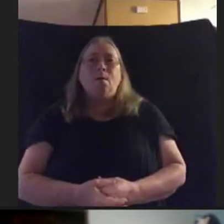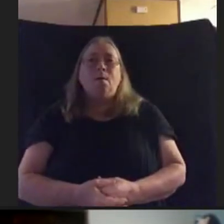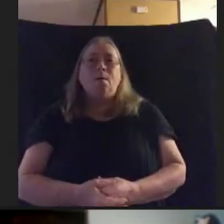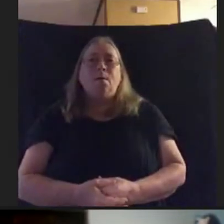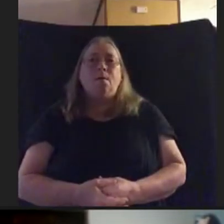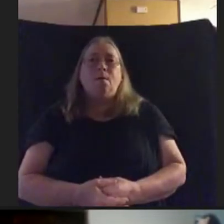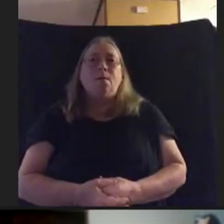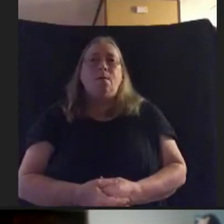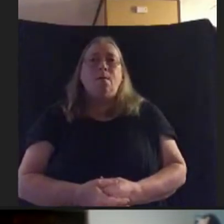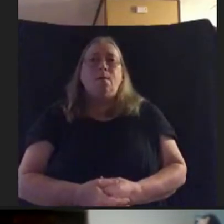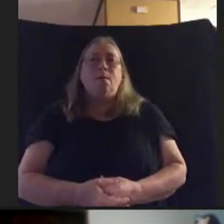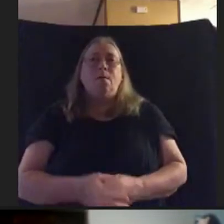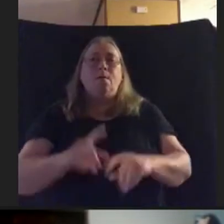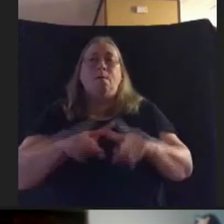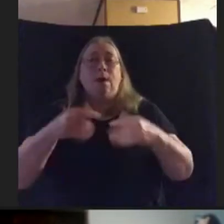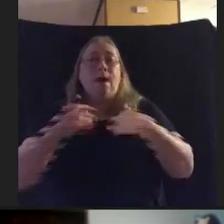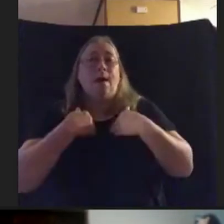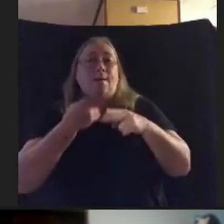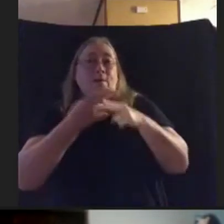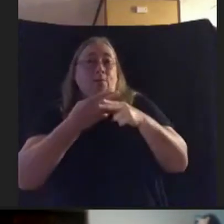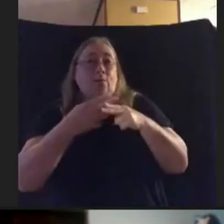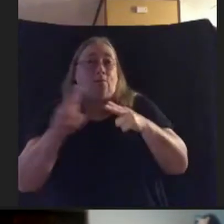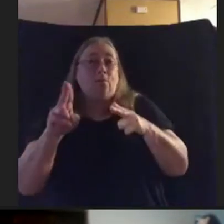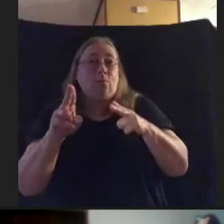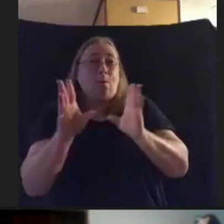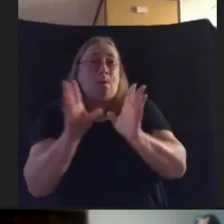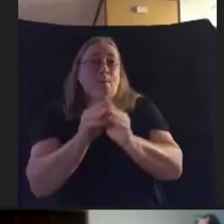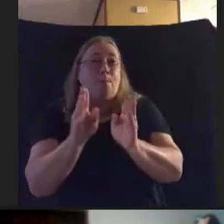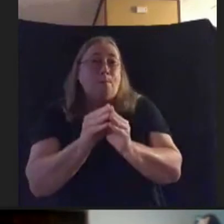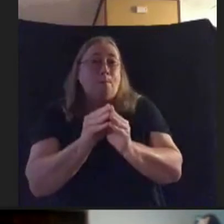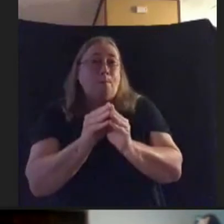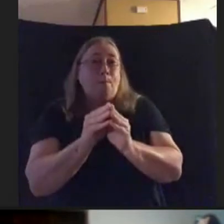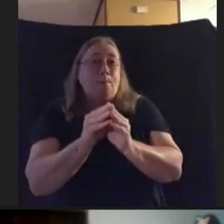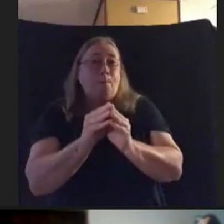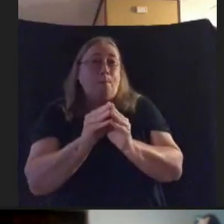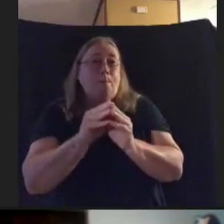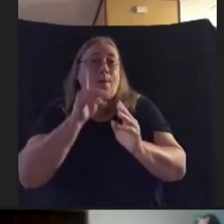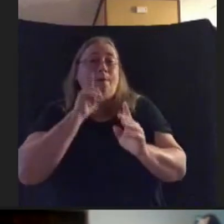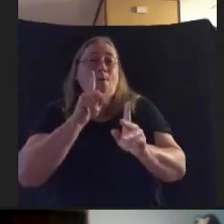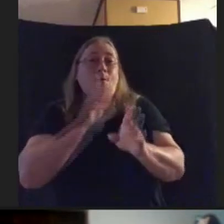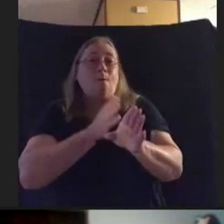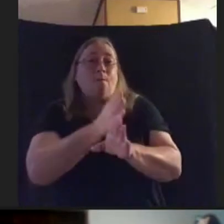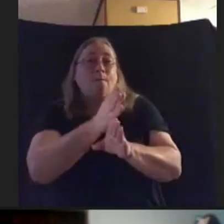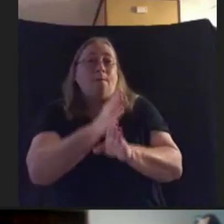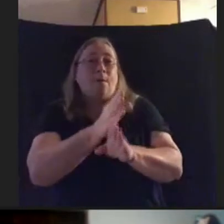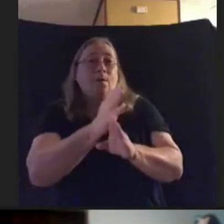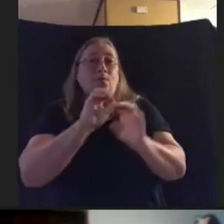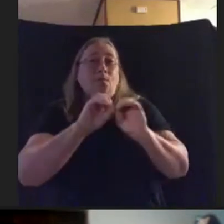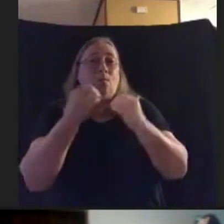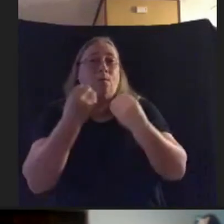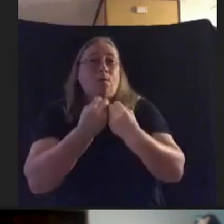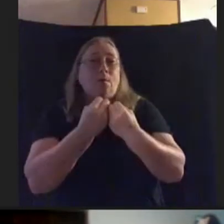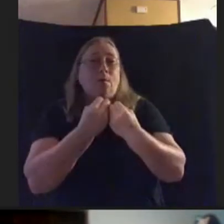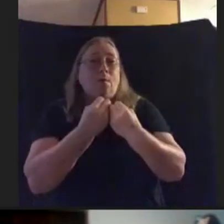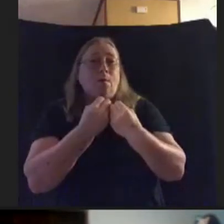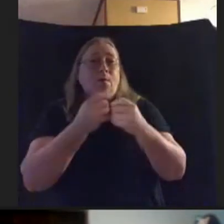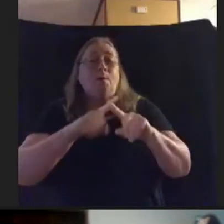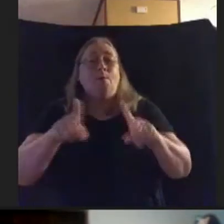of brief introductory session with my professional organization, the Association of State and Territorial Health Officers, but we haven't had